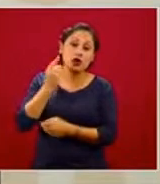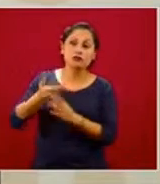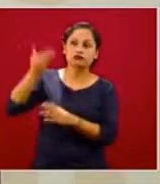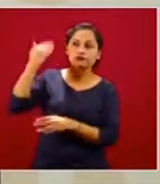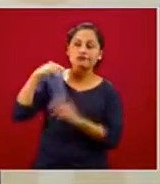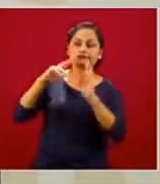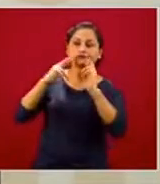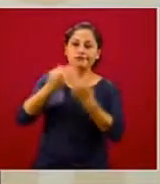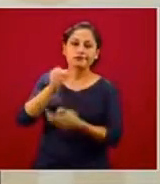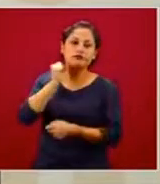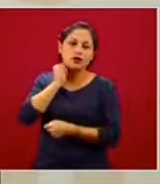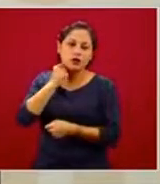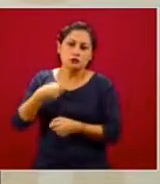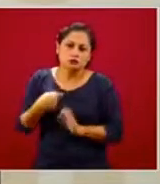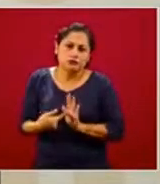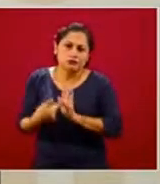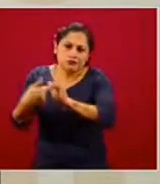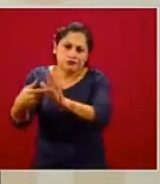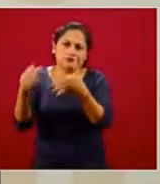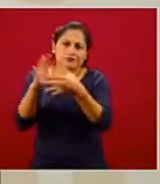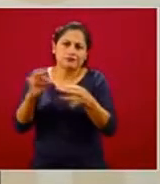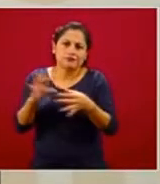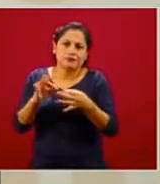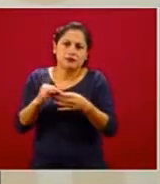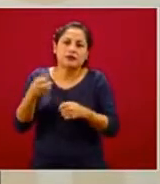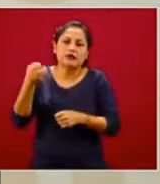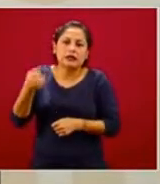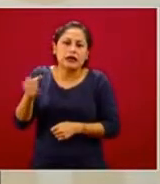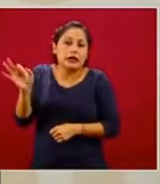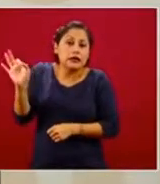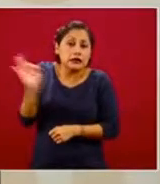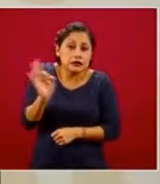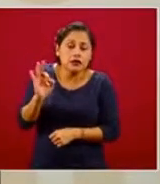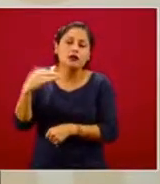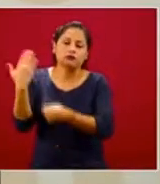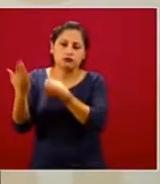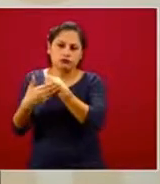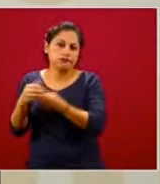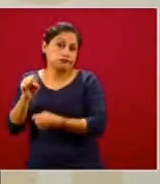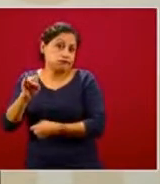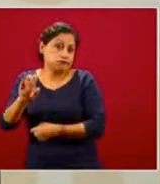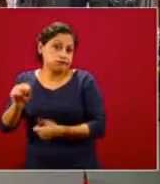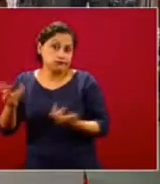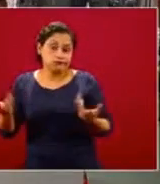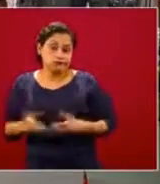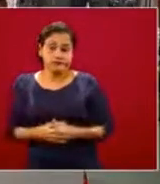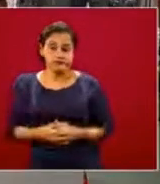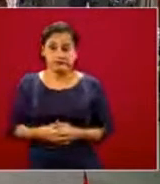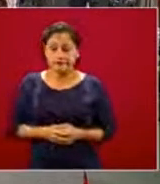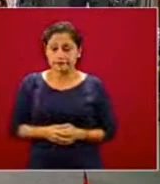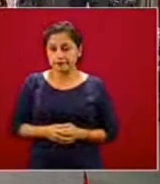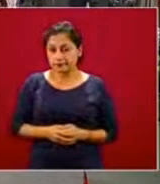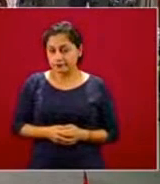Congress. That is a plausible interval of what we might see.